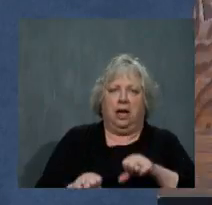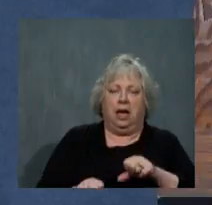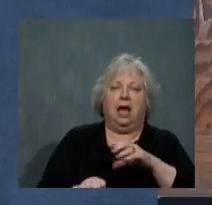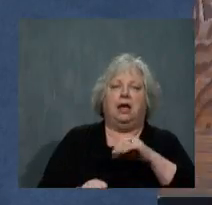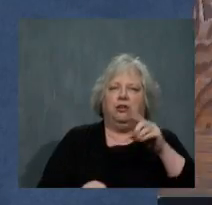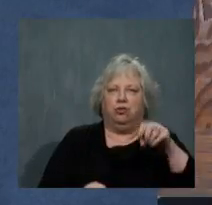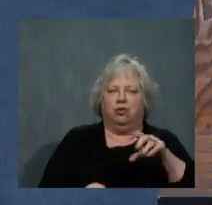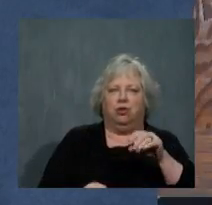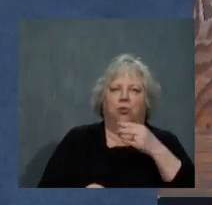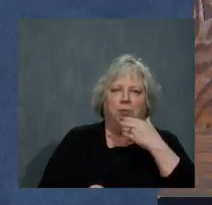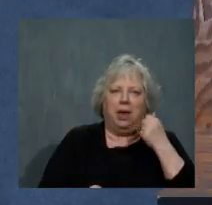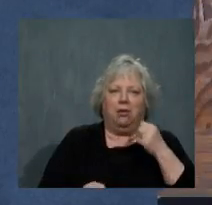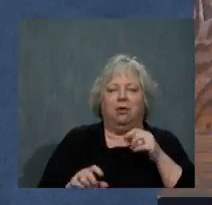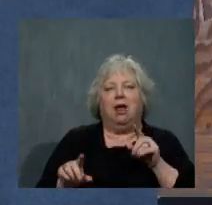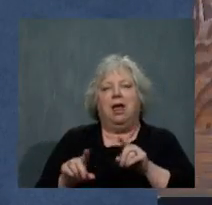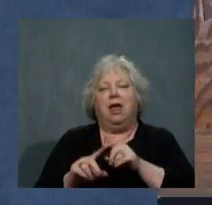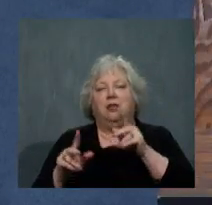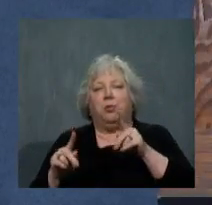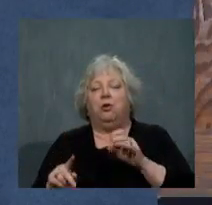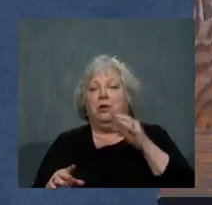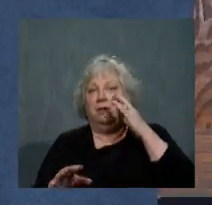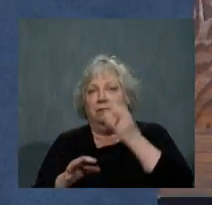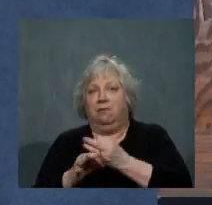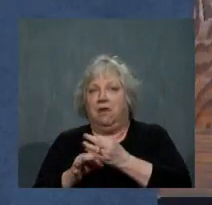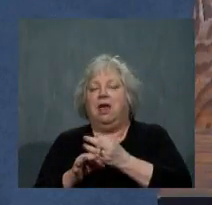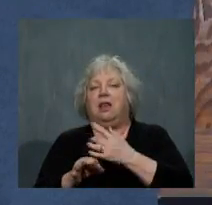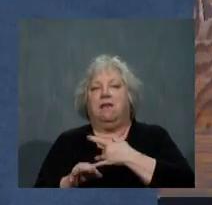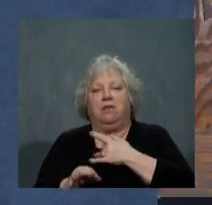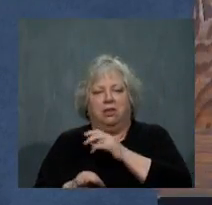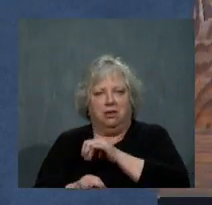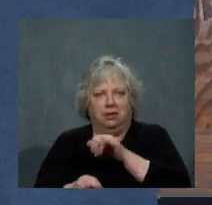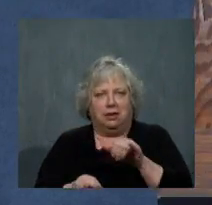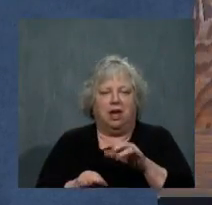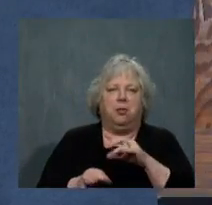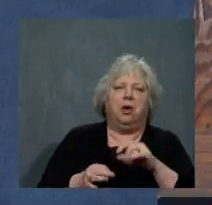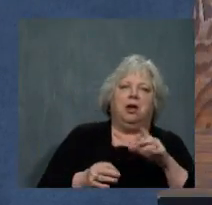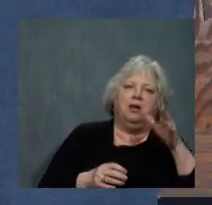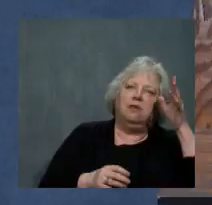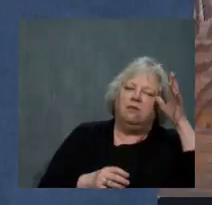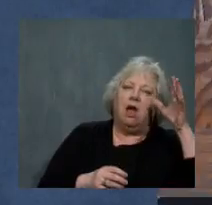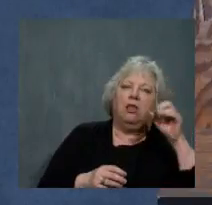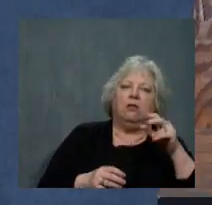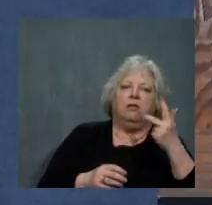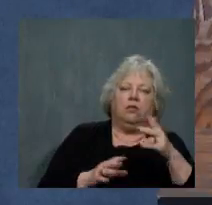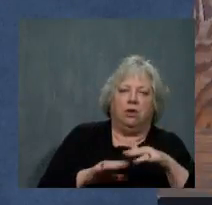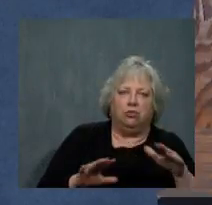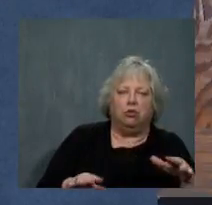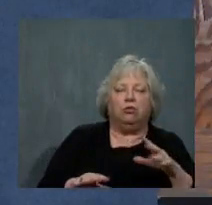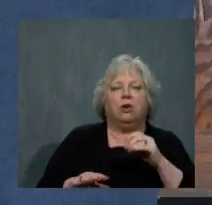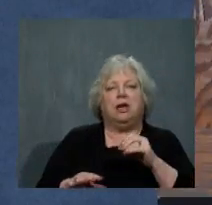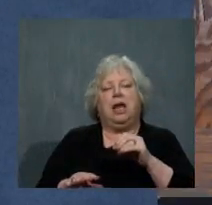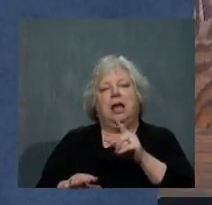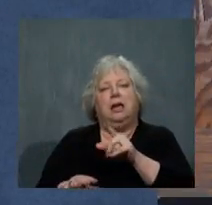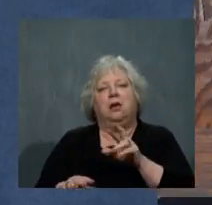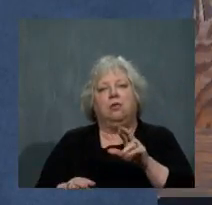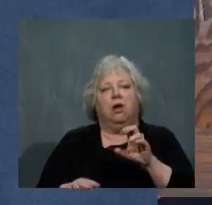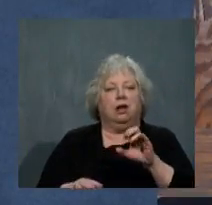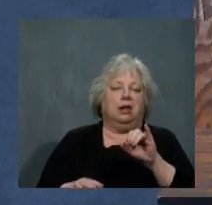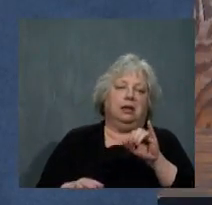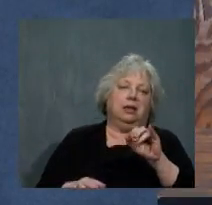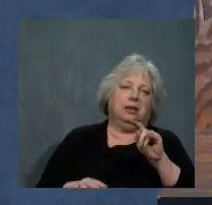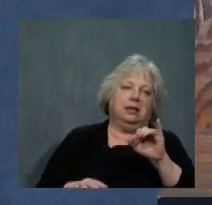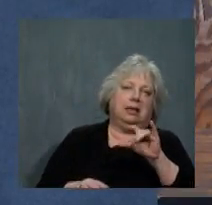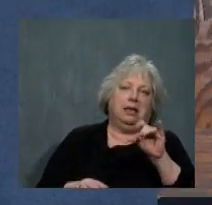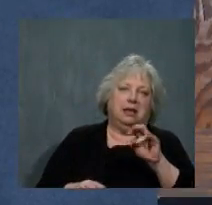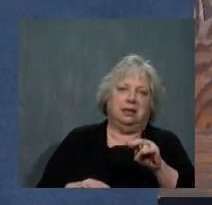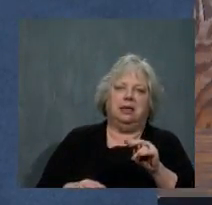faith, I believe we can do better. And as a Little Rock citizen, community volunteer, and father of 3, I want to make sure that our city takes